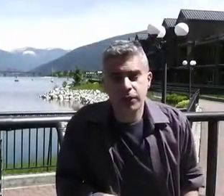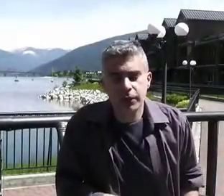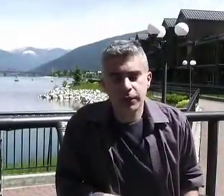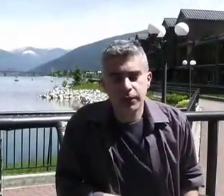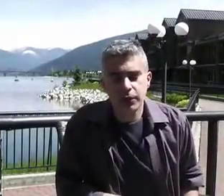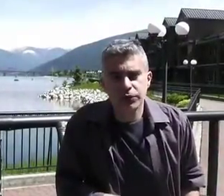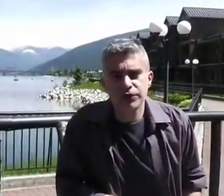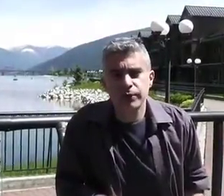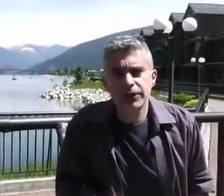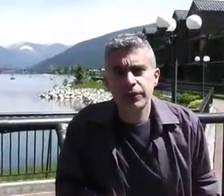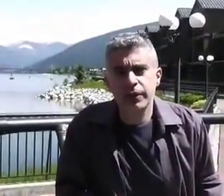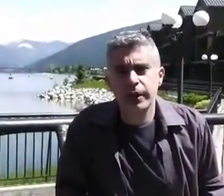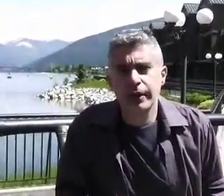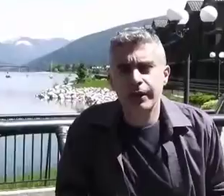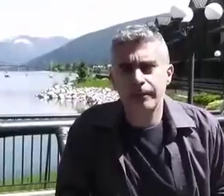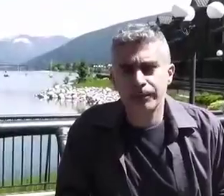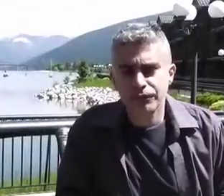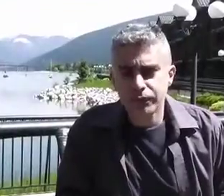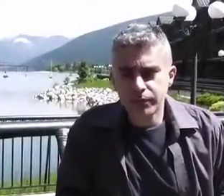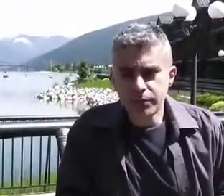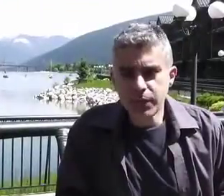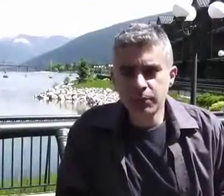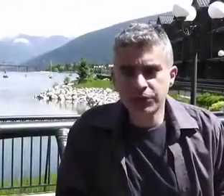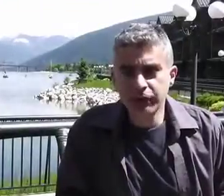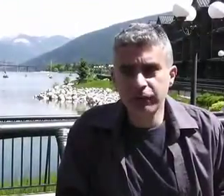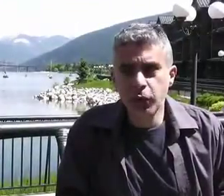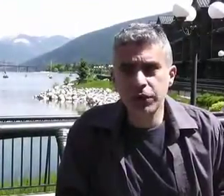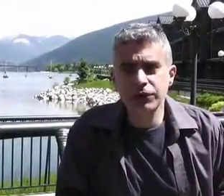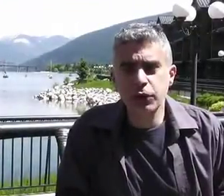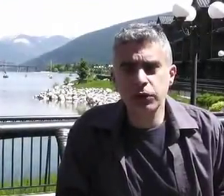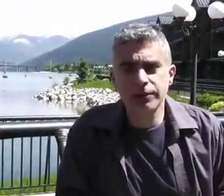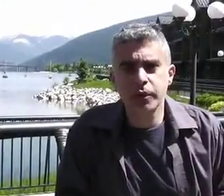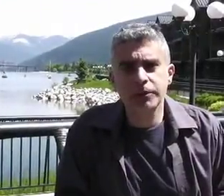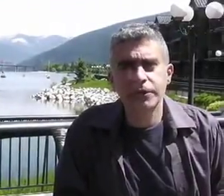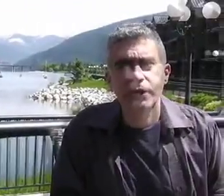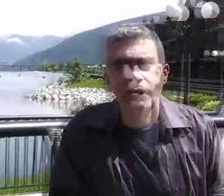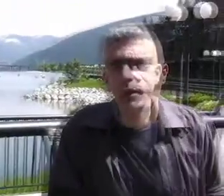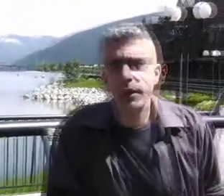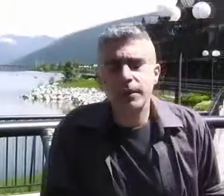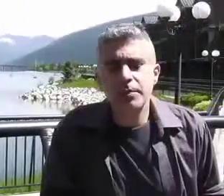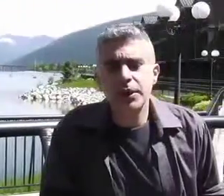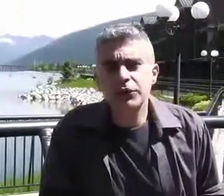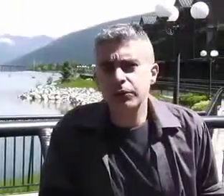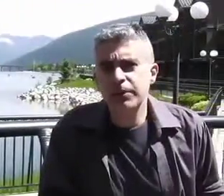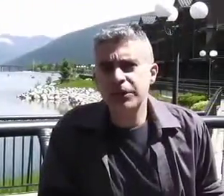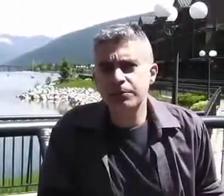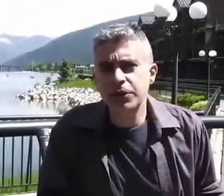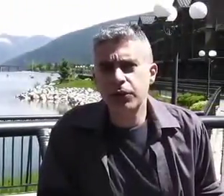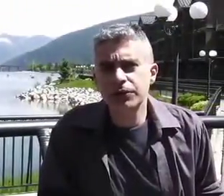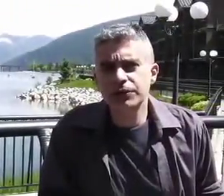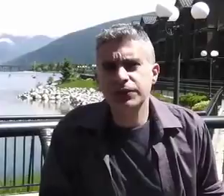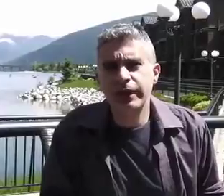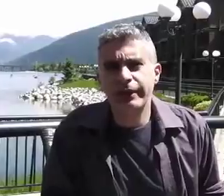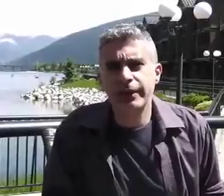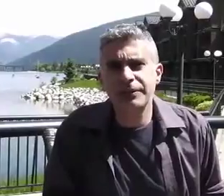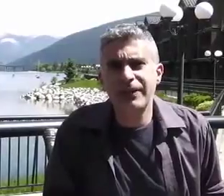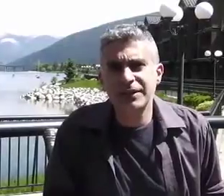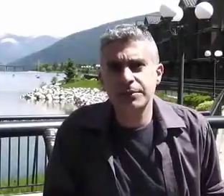programs, or courses rather, which are 4 in total at the moment. An Intro to PHP